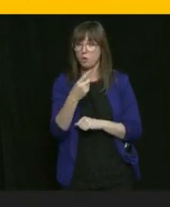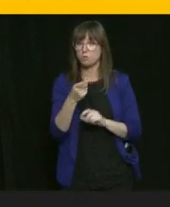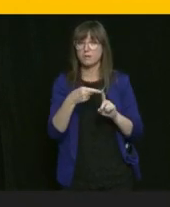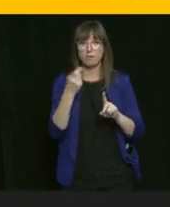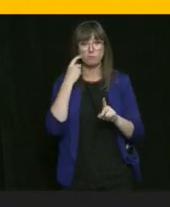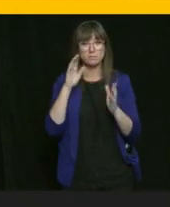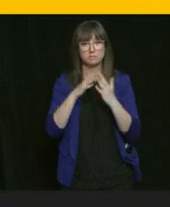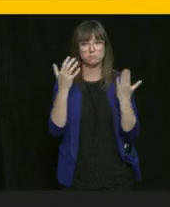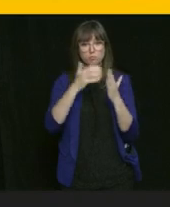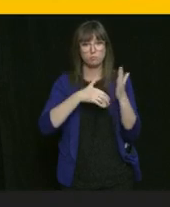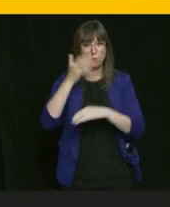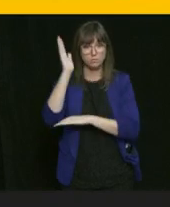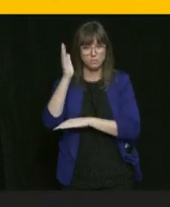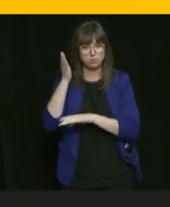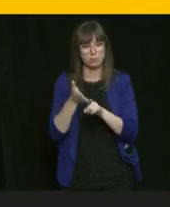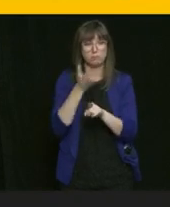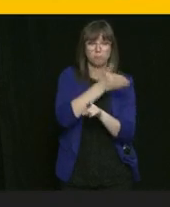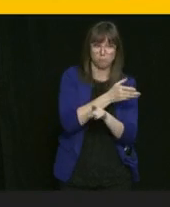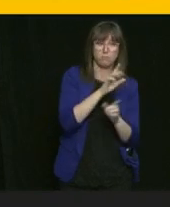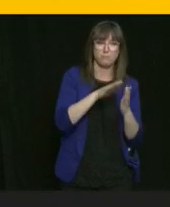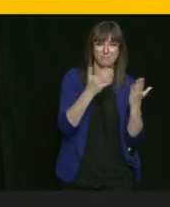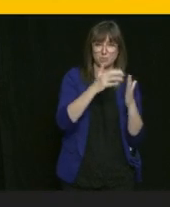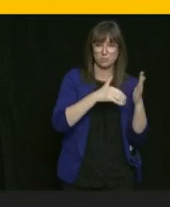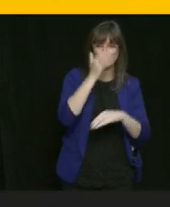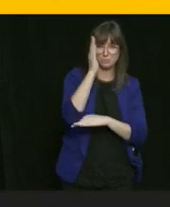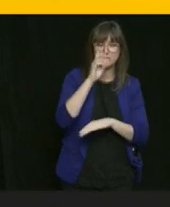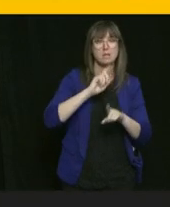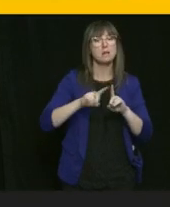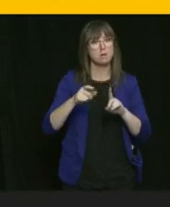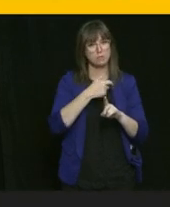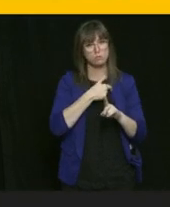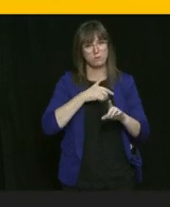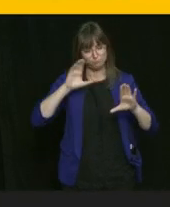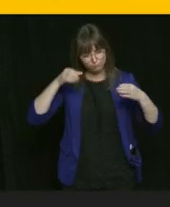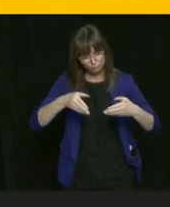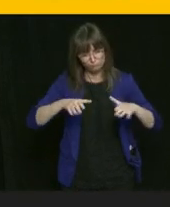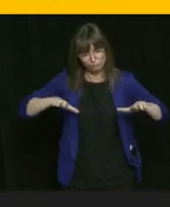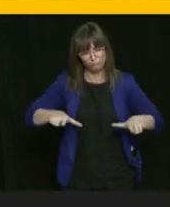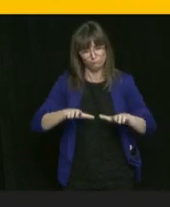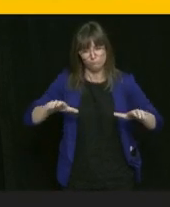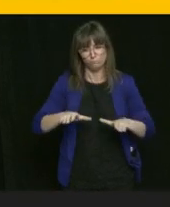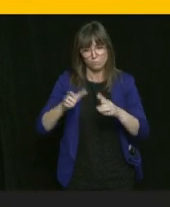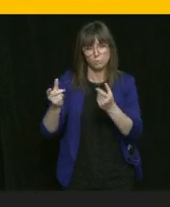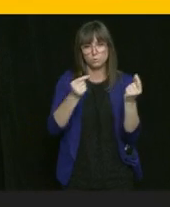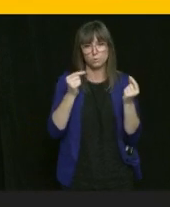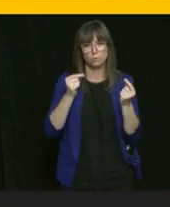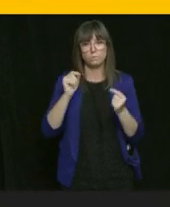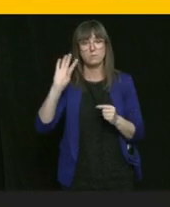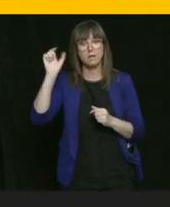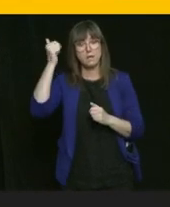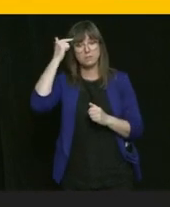And in the one before that, but also that we've taken significant action on. Minister Hussein here,